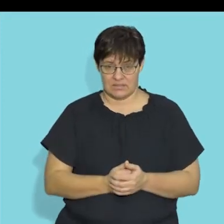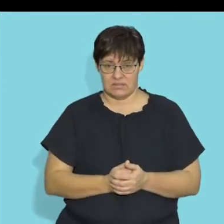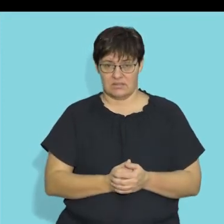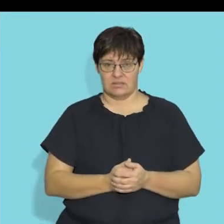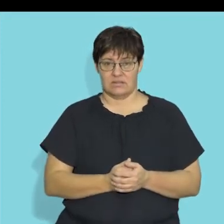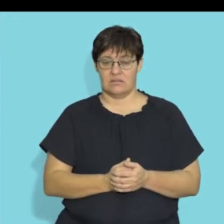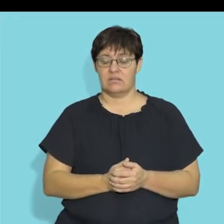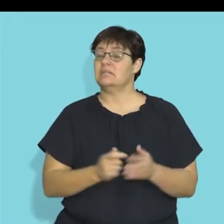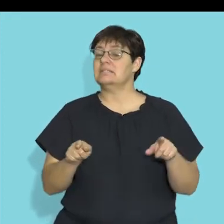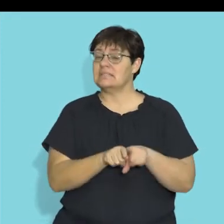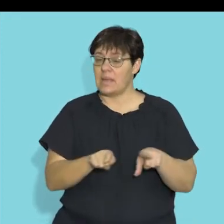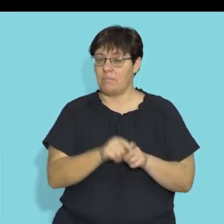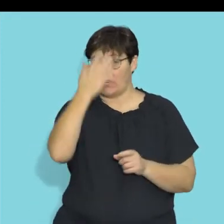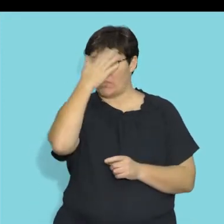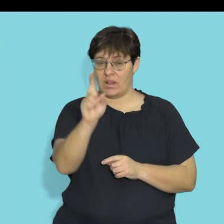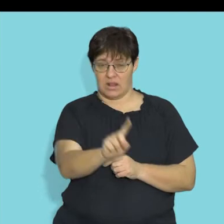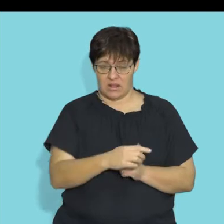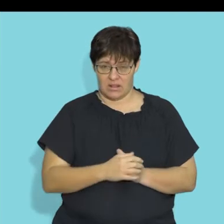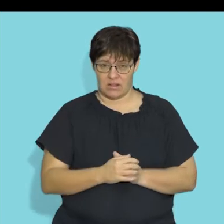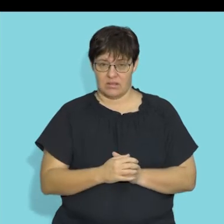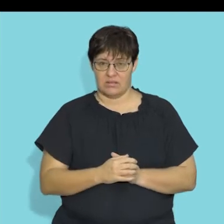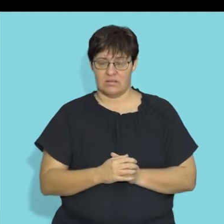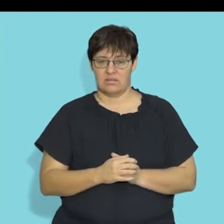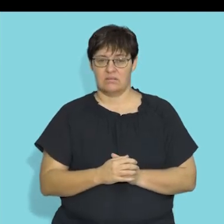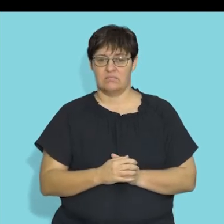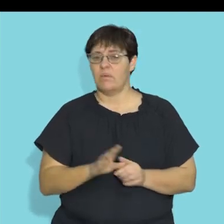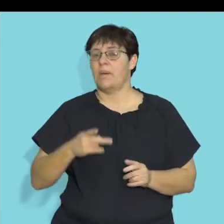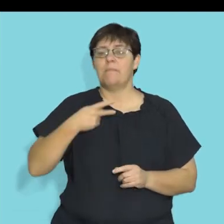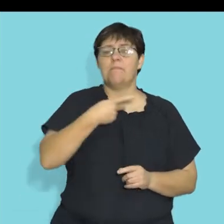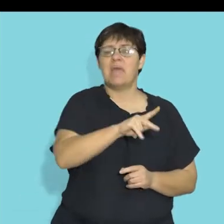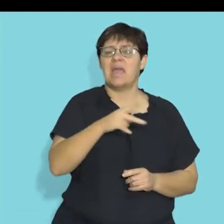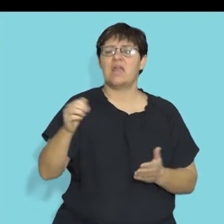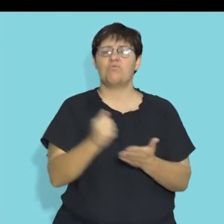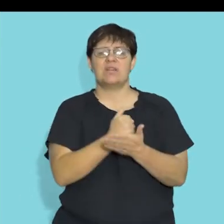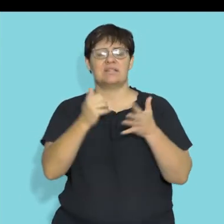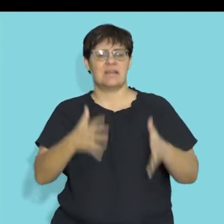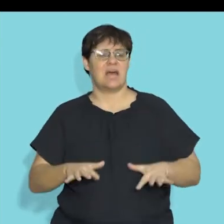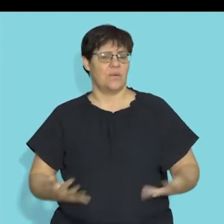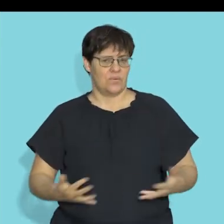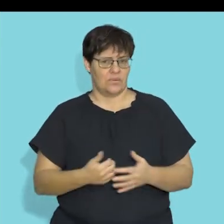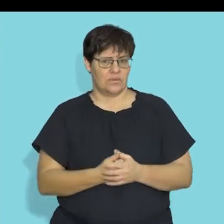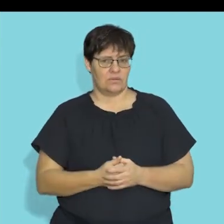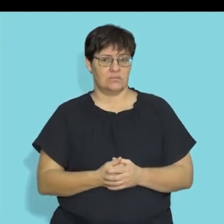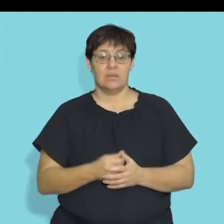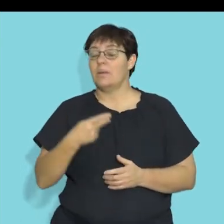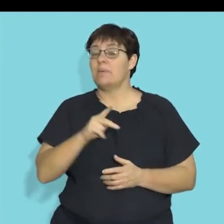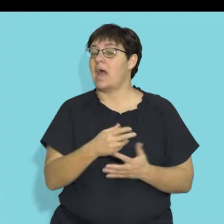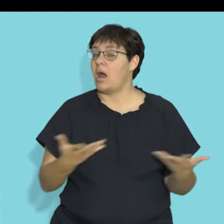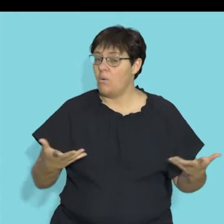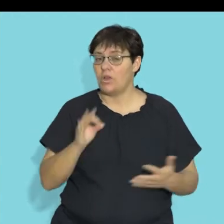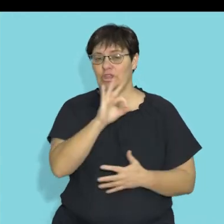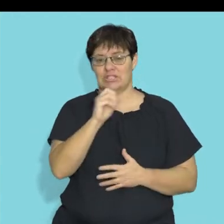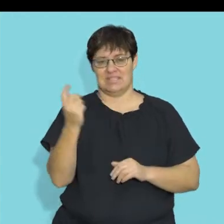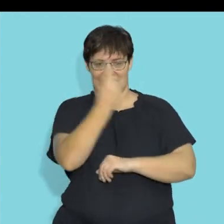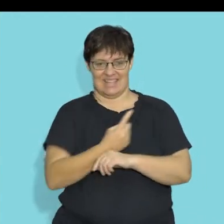Okay, and what else do we know? That how are we paying our creditors? Let's see. Creditors are paid within